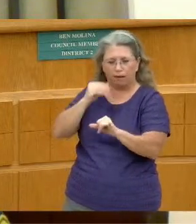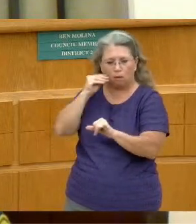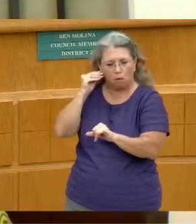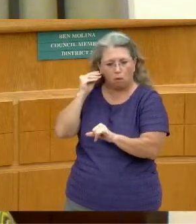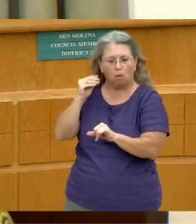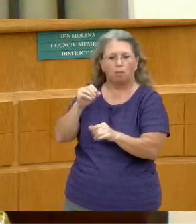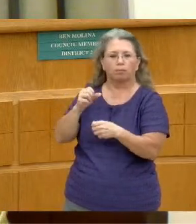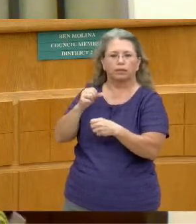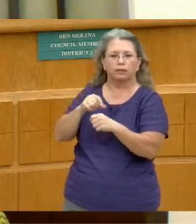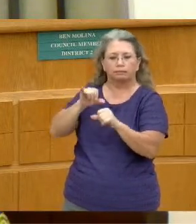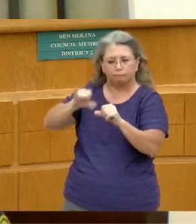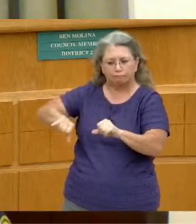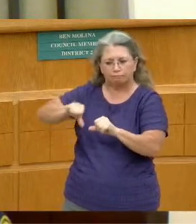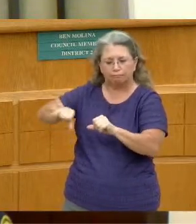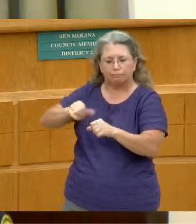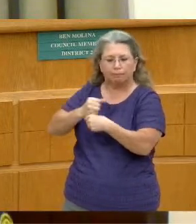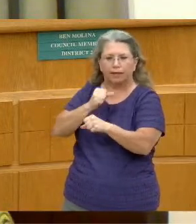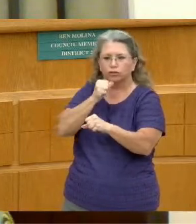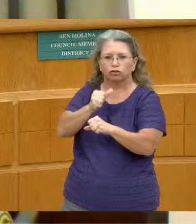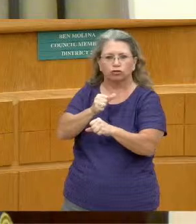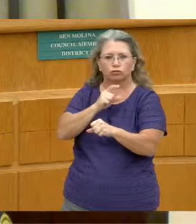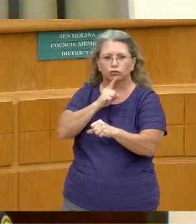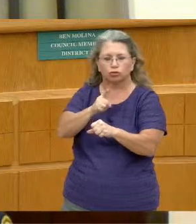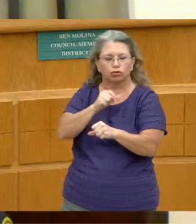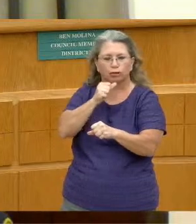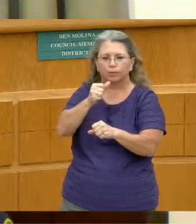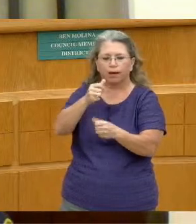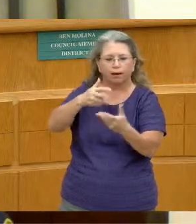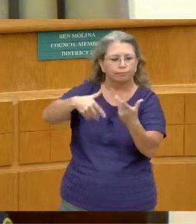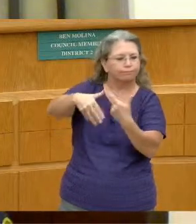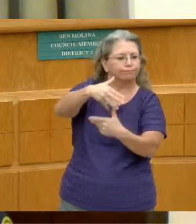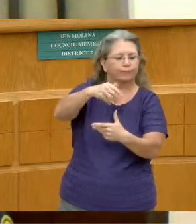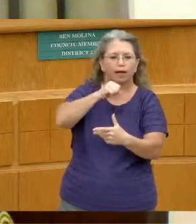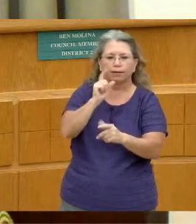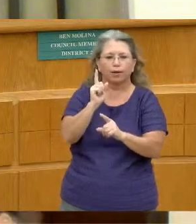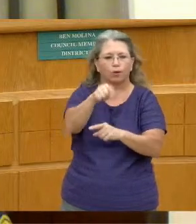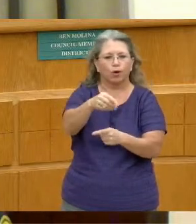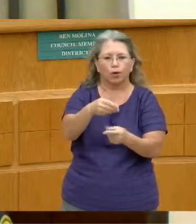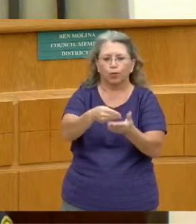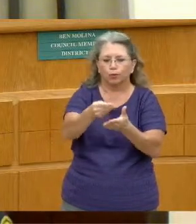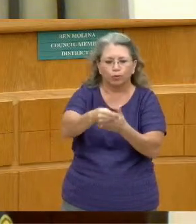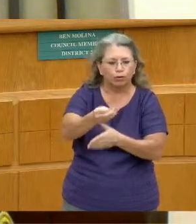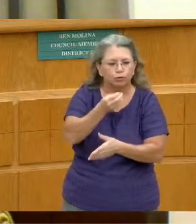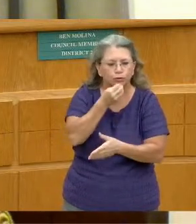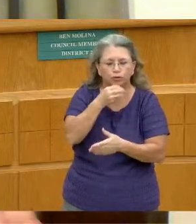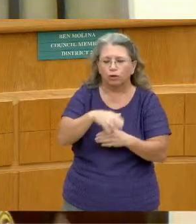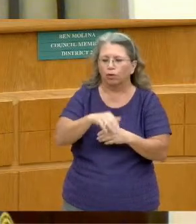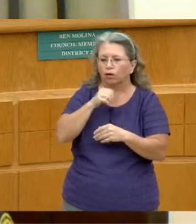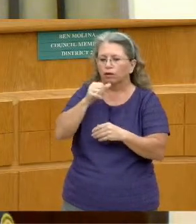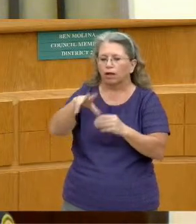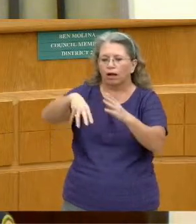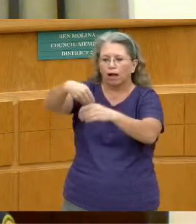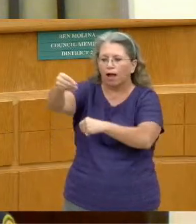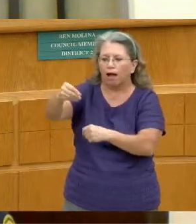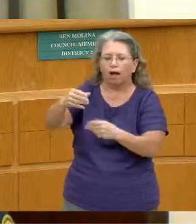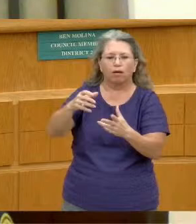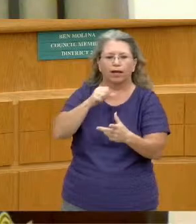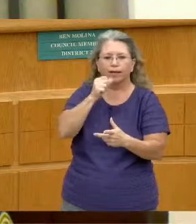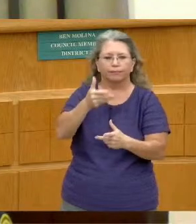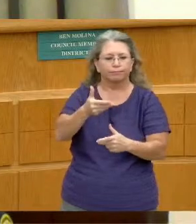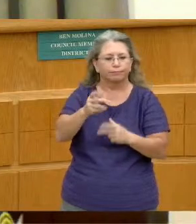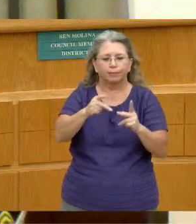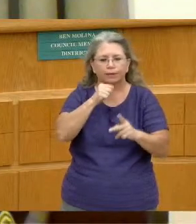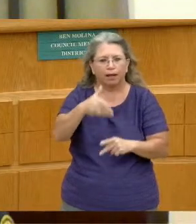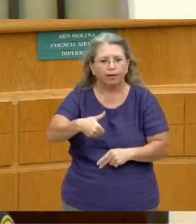around anybody, I'm not going out, I'm not going to the middle of the grocery stores, I'm not doing anything where people are inviting me to